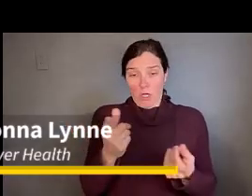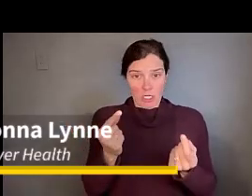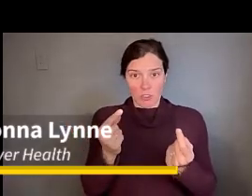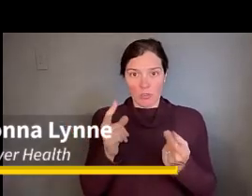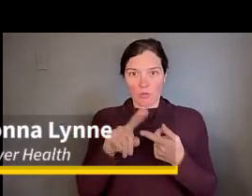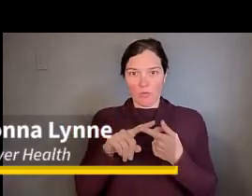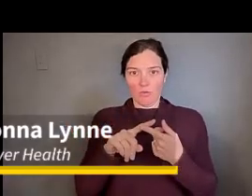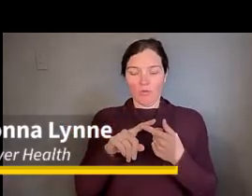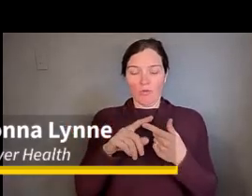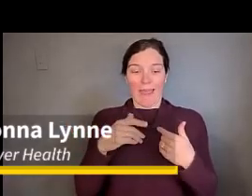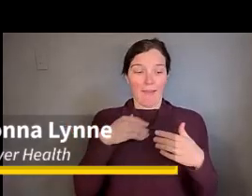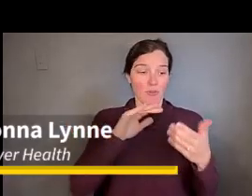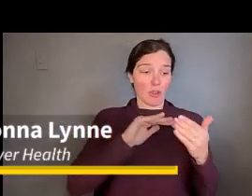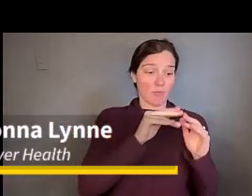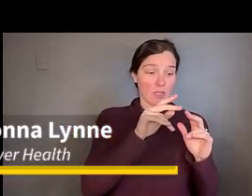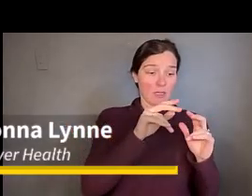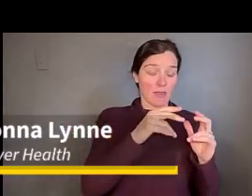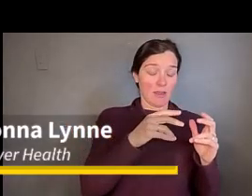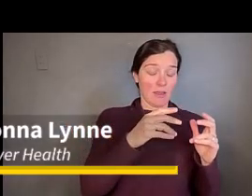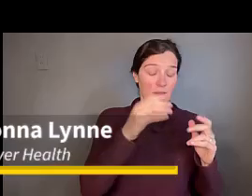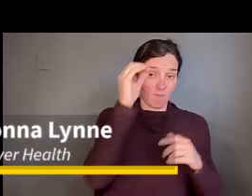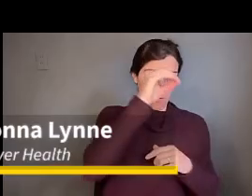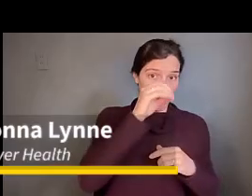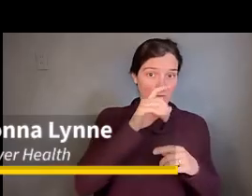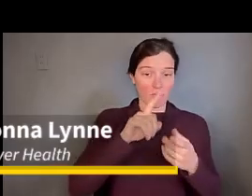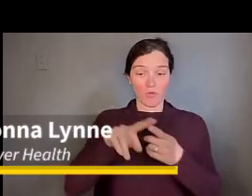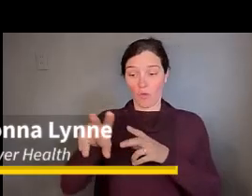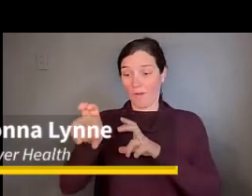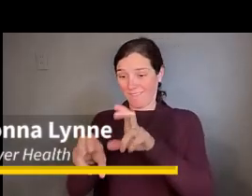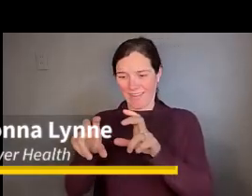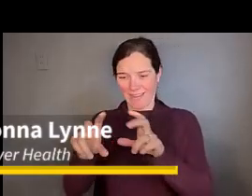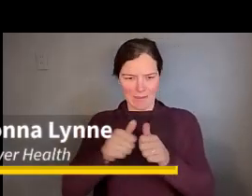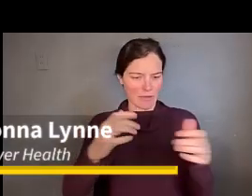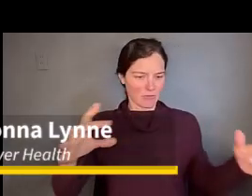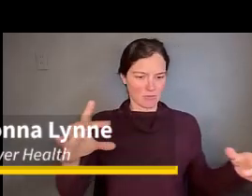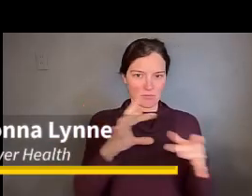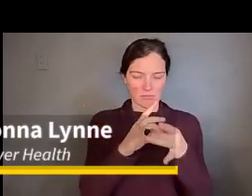the community voice to the investments you make? And how do you see community benefit